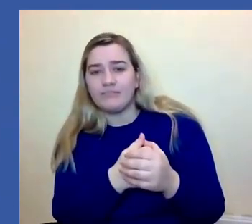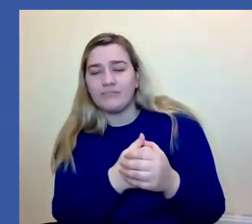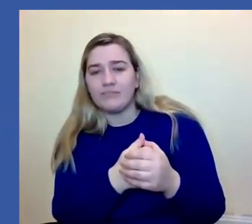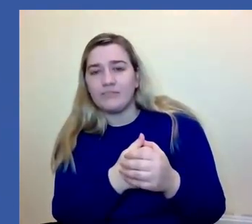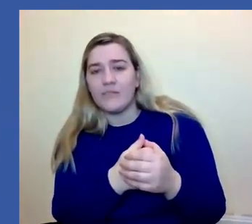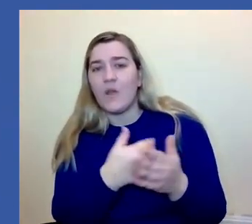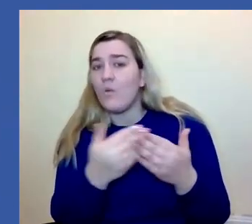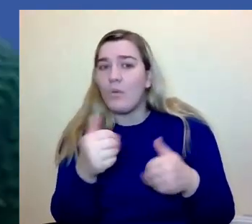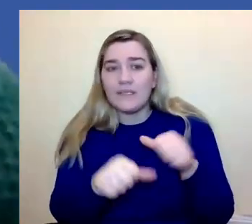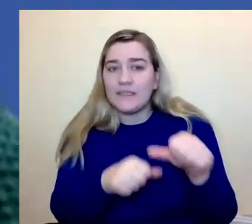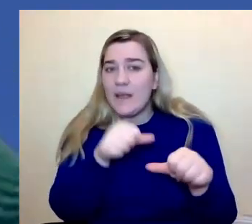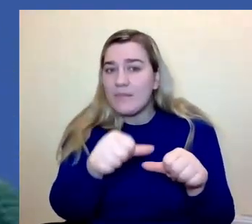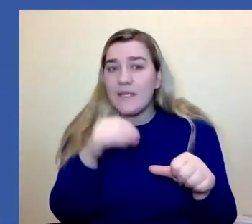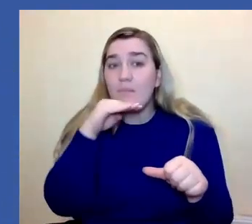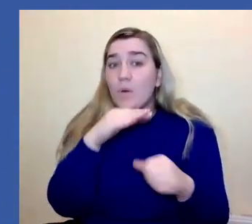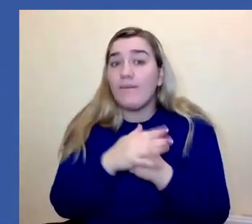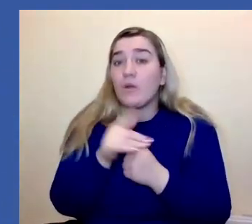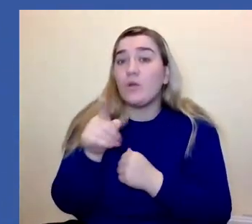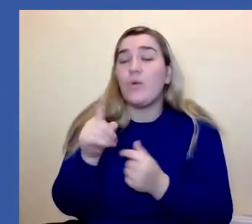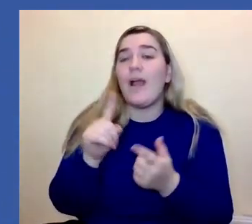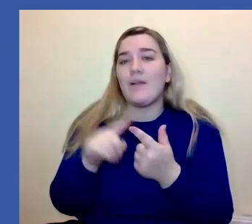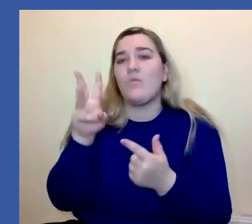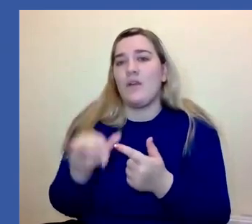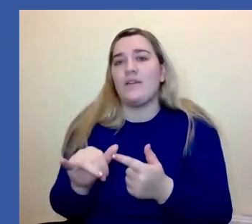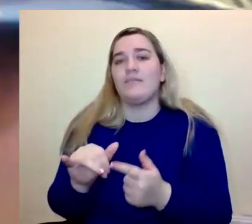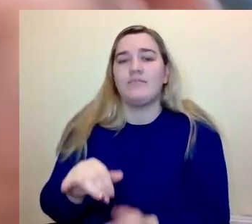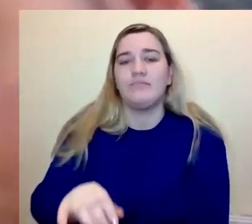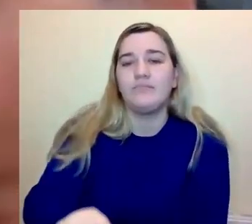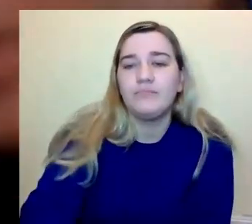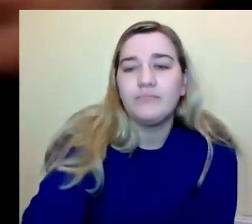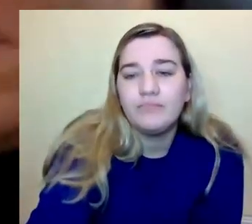What steps are important to you and why?